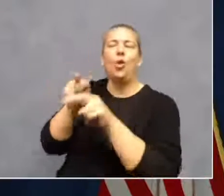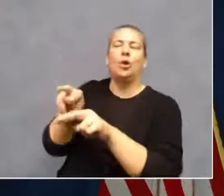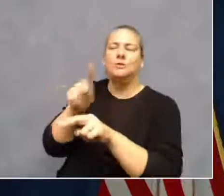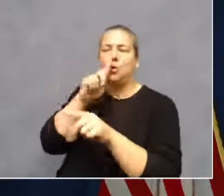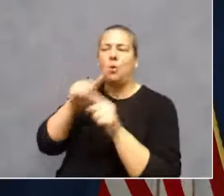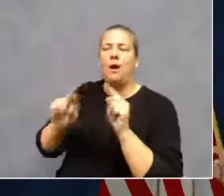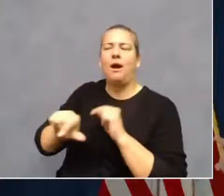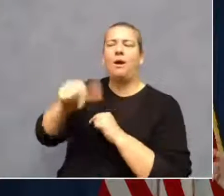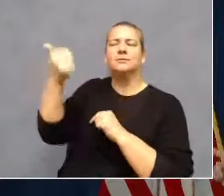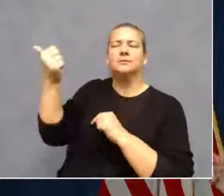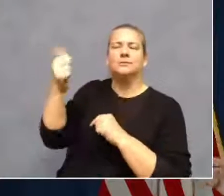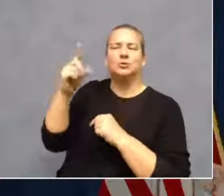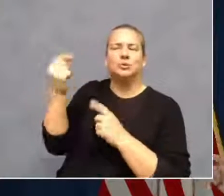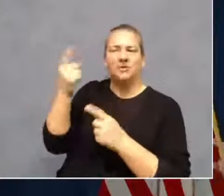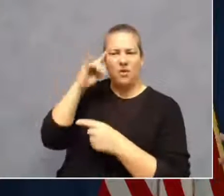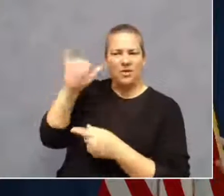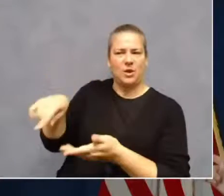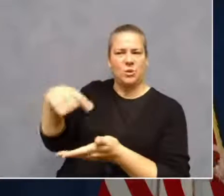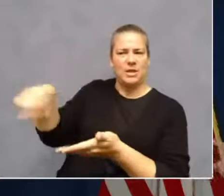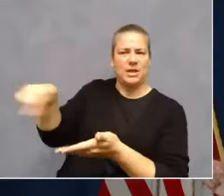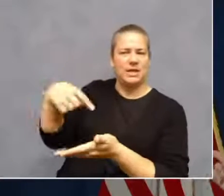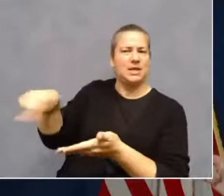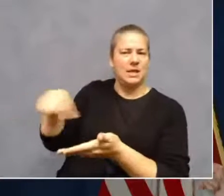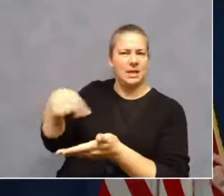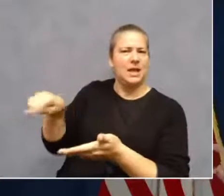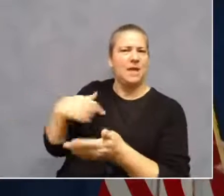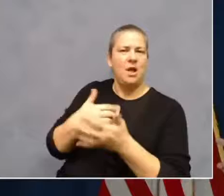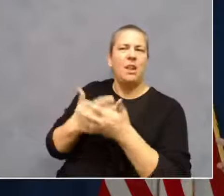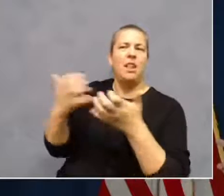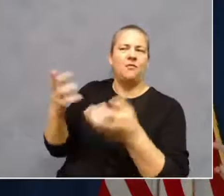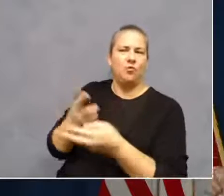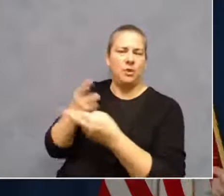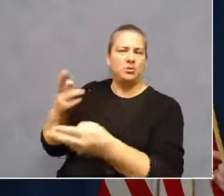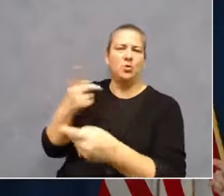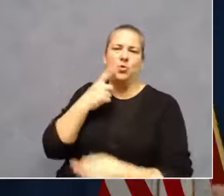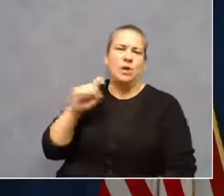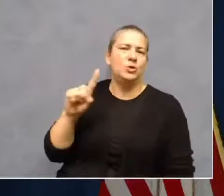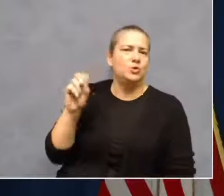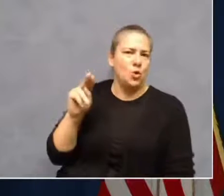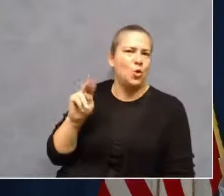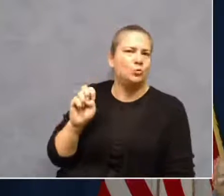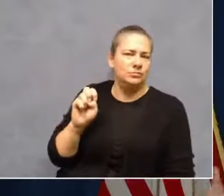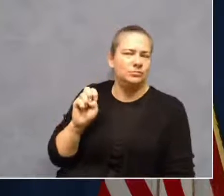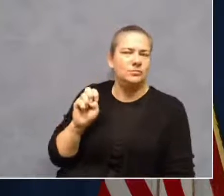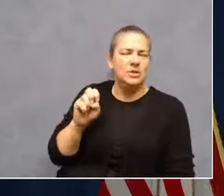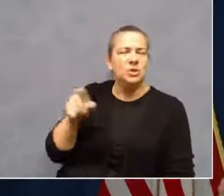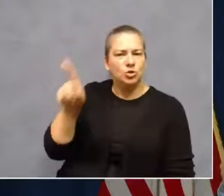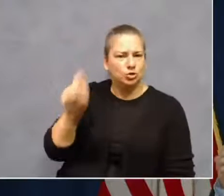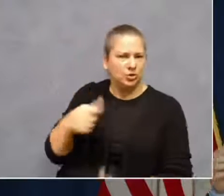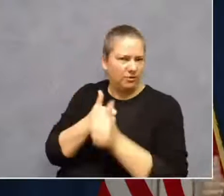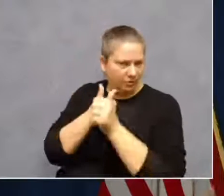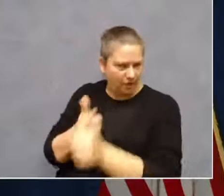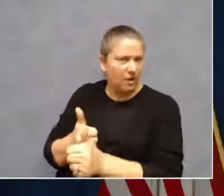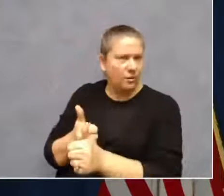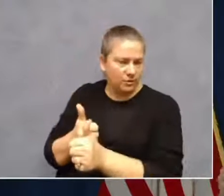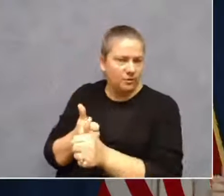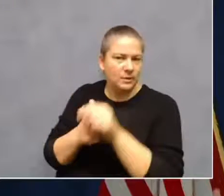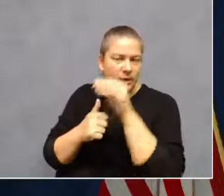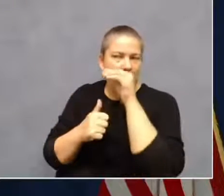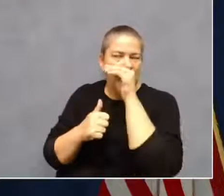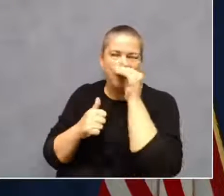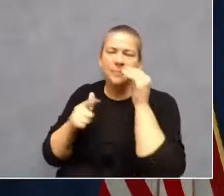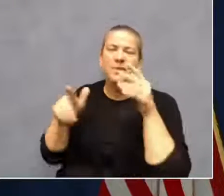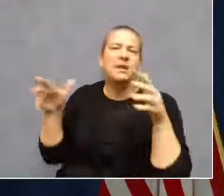week. And there are a lot of other recommendations in that red zone that they ought to be following, including